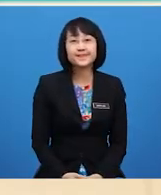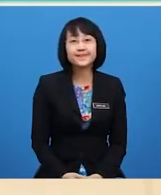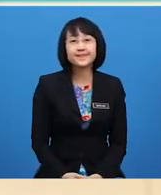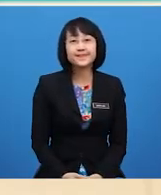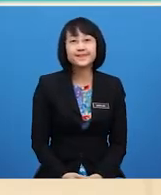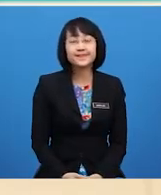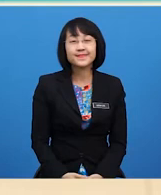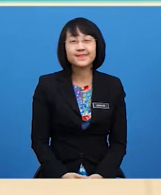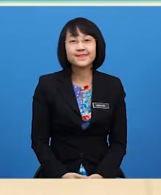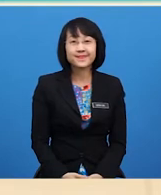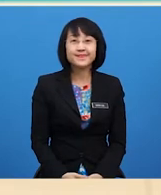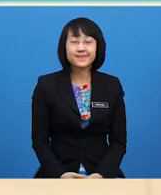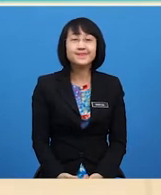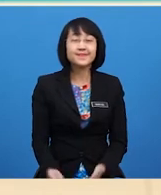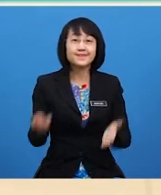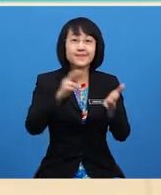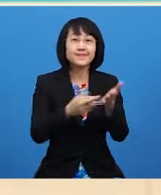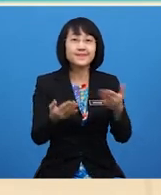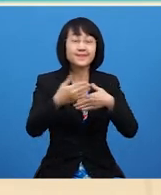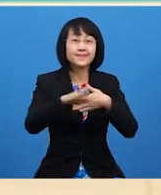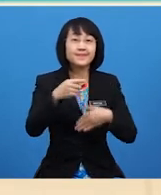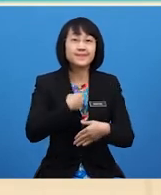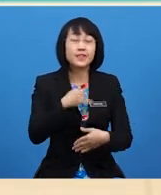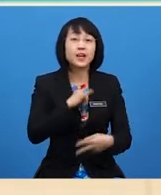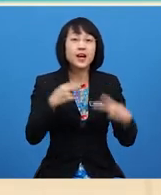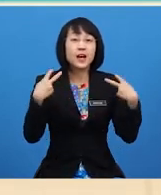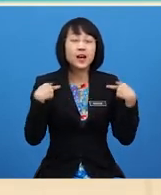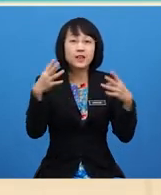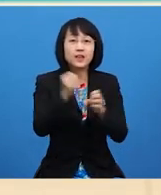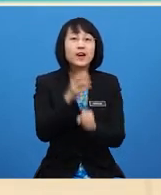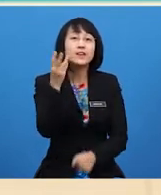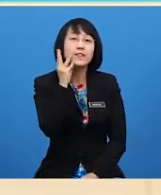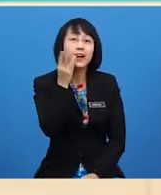Please repeat after me. I've got rights.